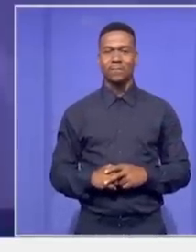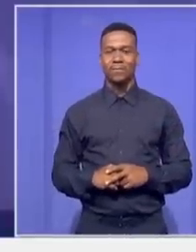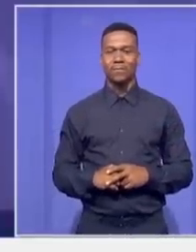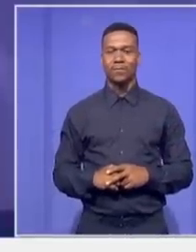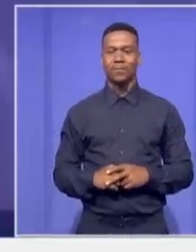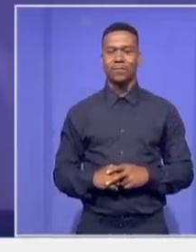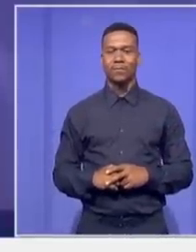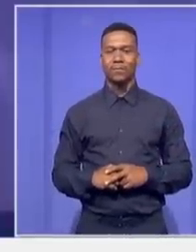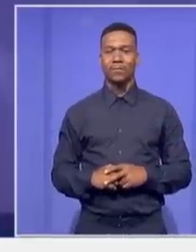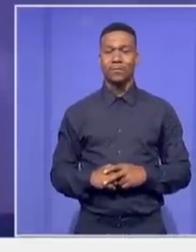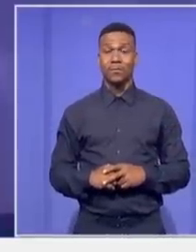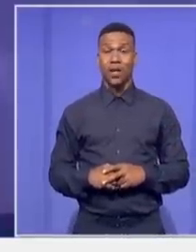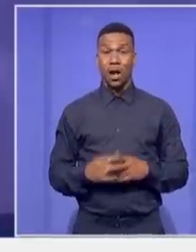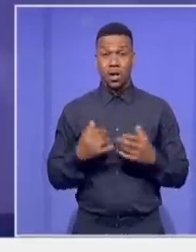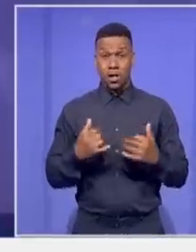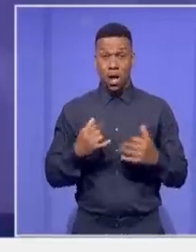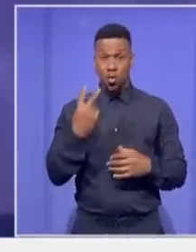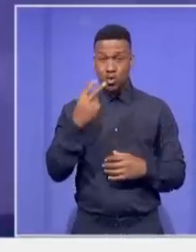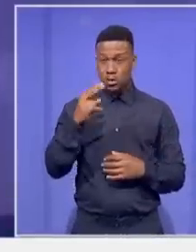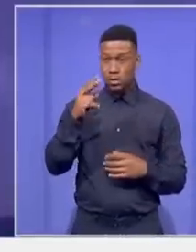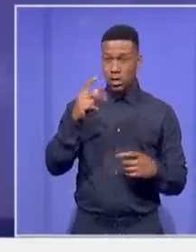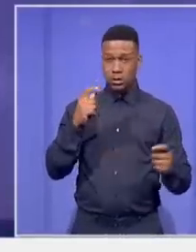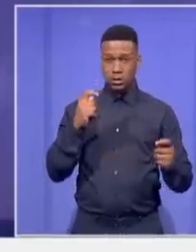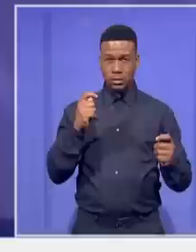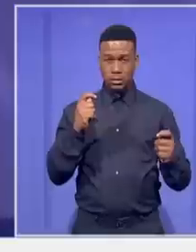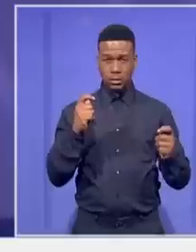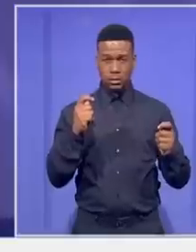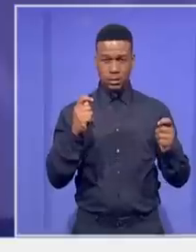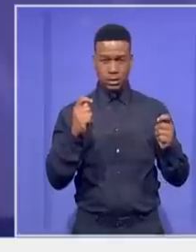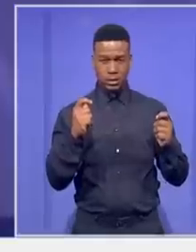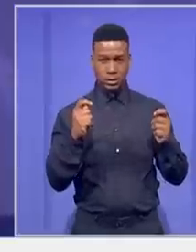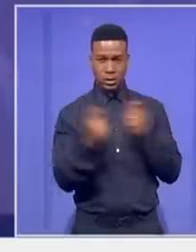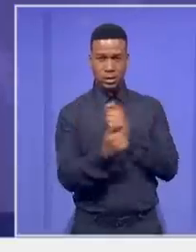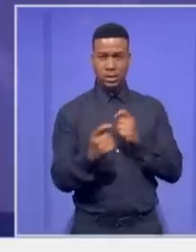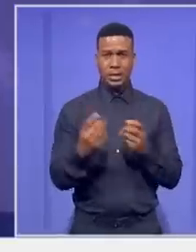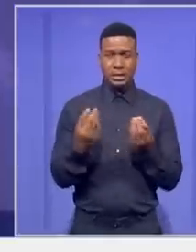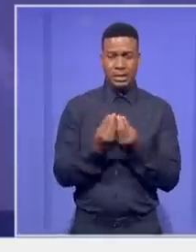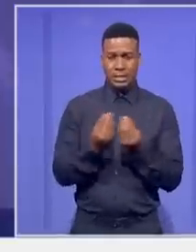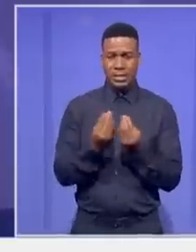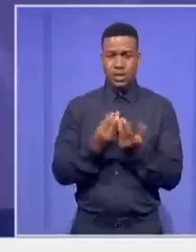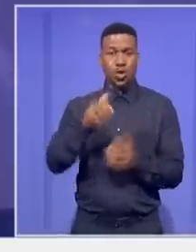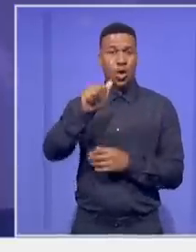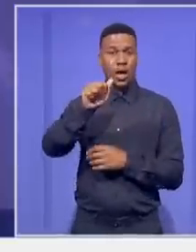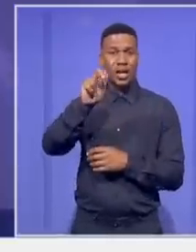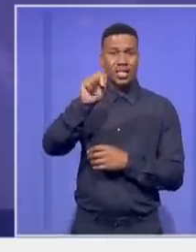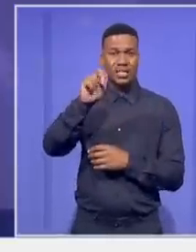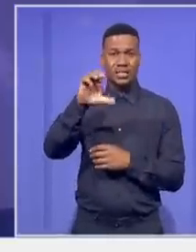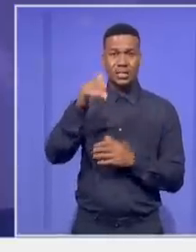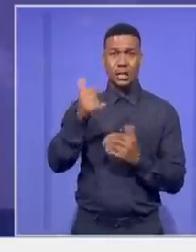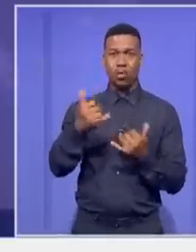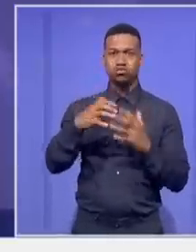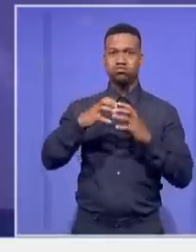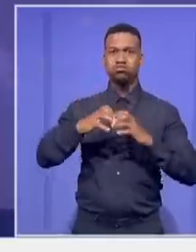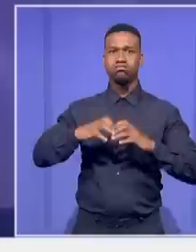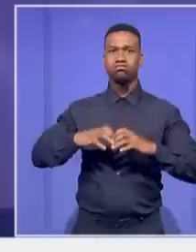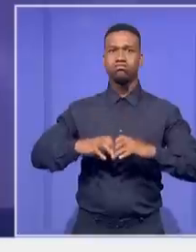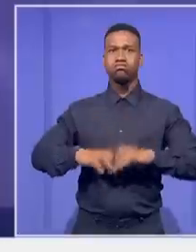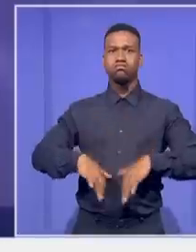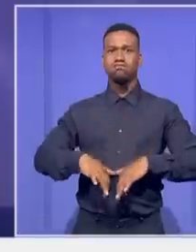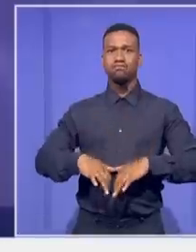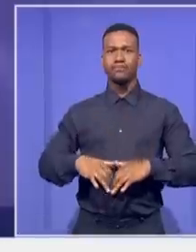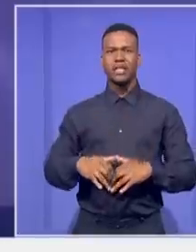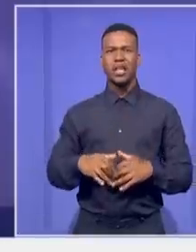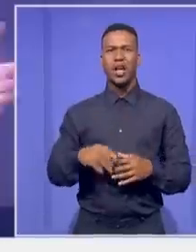These shifts that we're seeing today, the undeniable implosion of the ANC, the collapse of splinter parties like